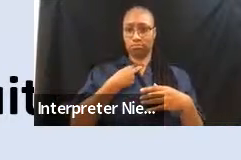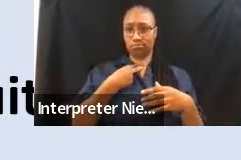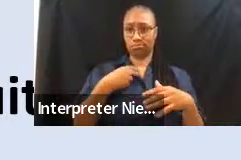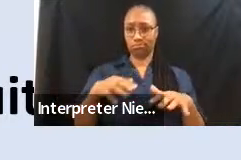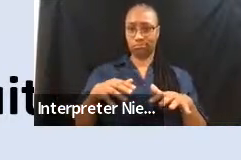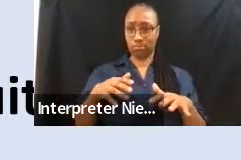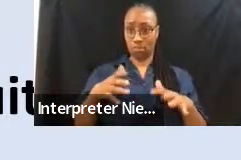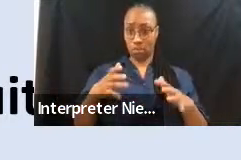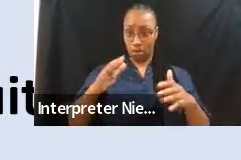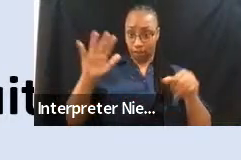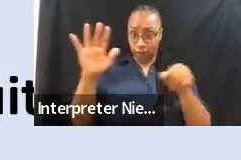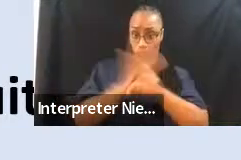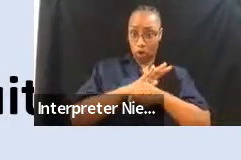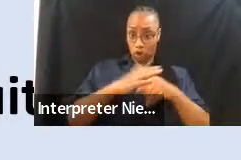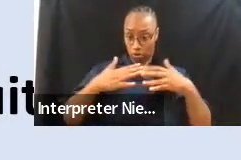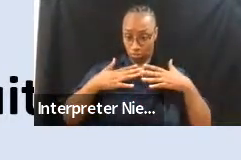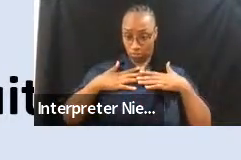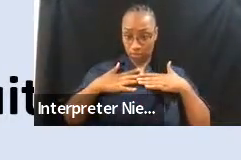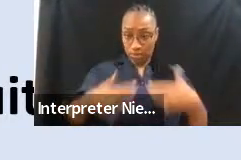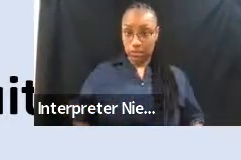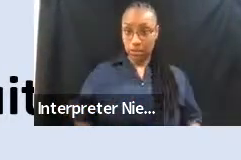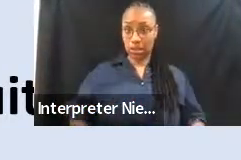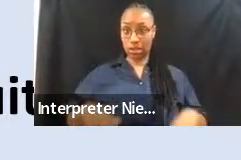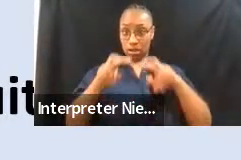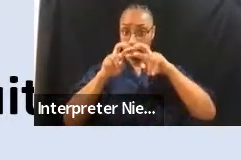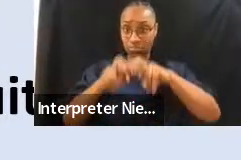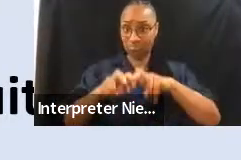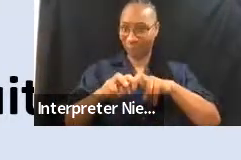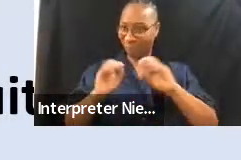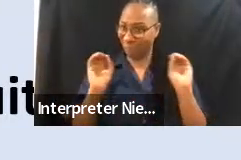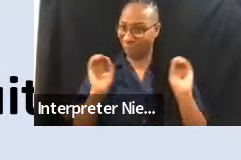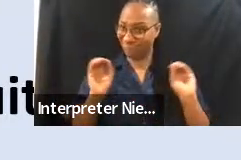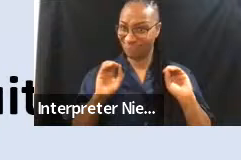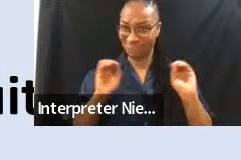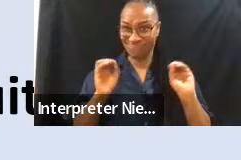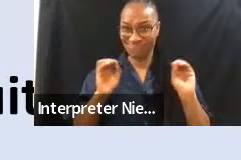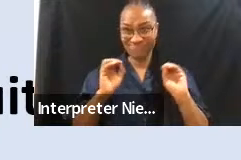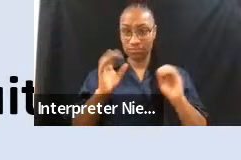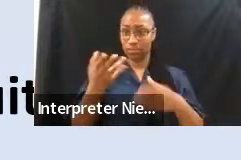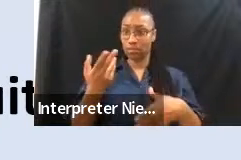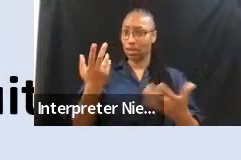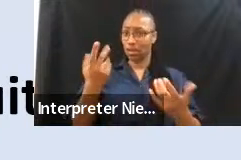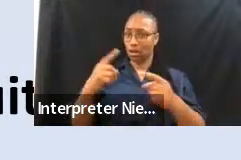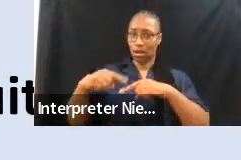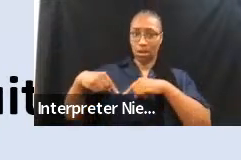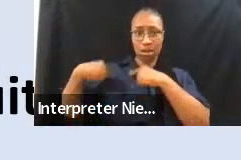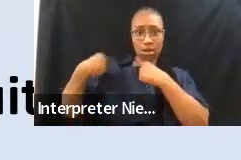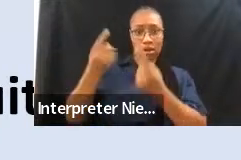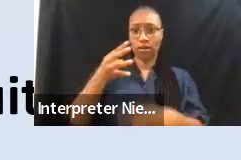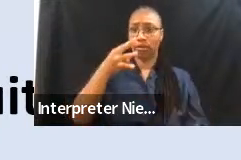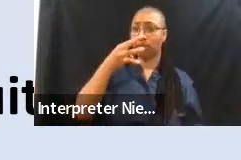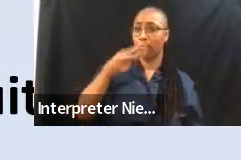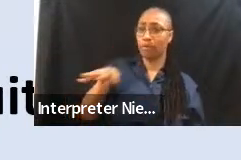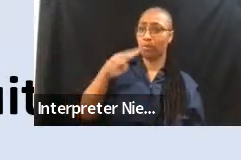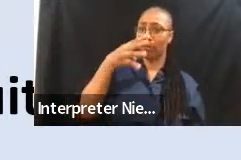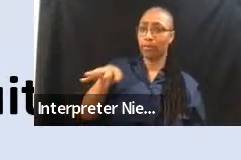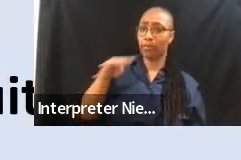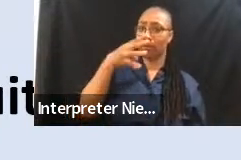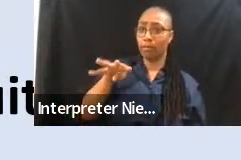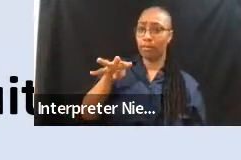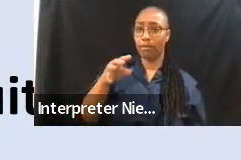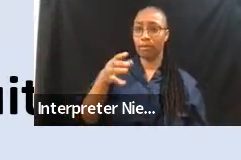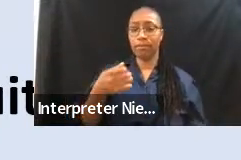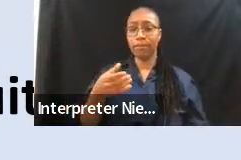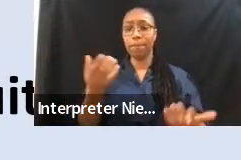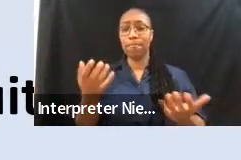be accurately weighed for years, and having medical exams conducted while they remain in their wheelchair, when